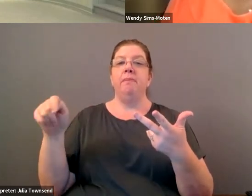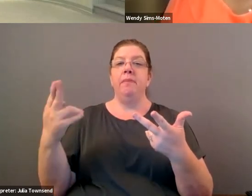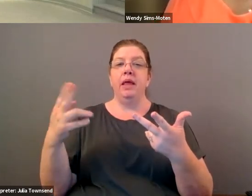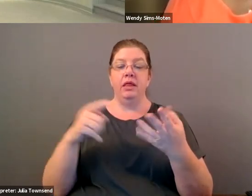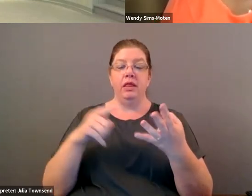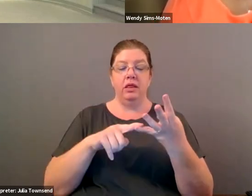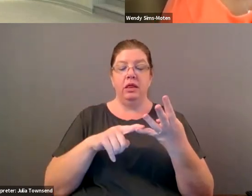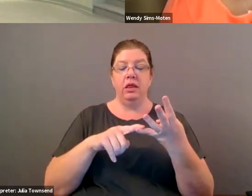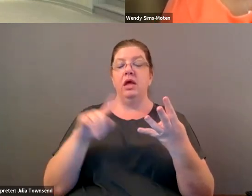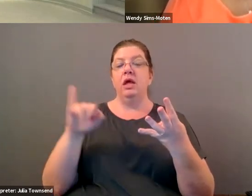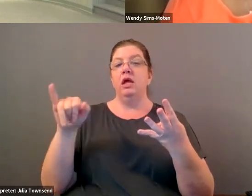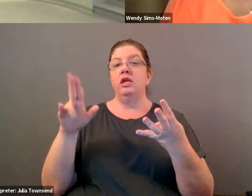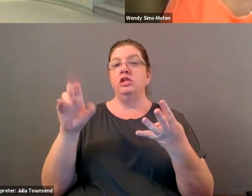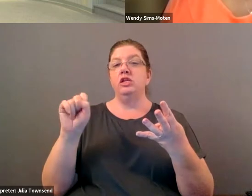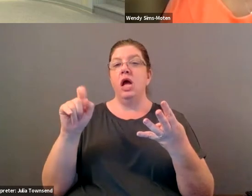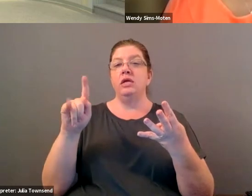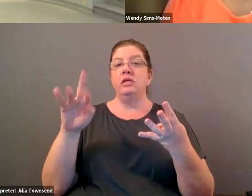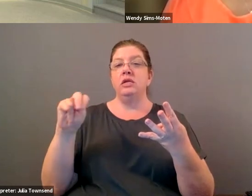Justin Shores,